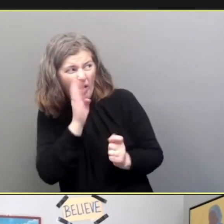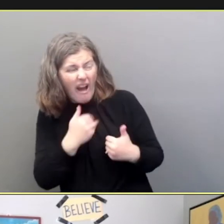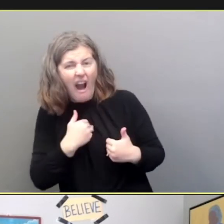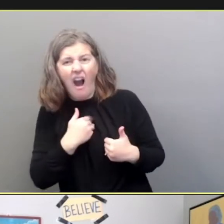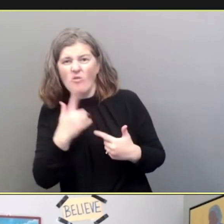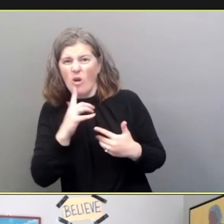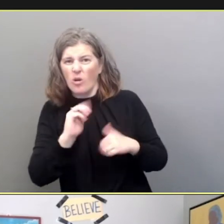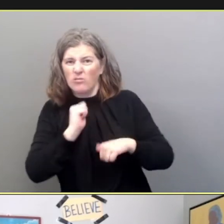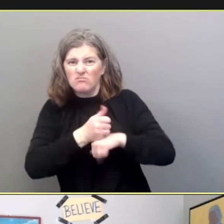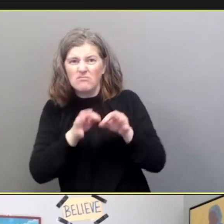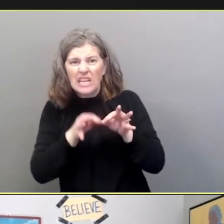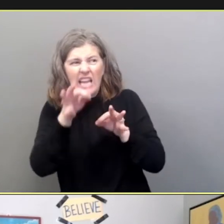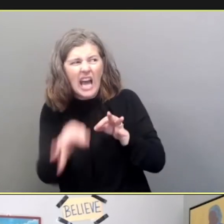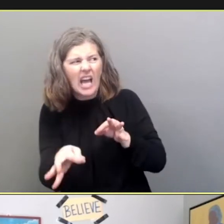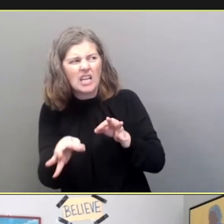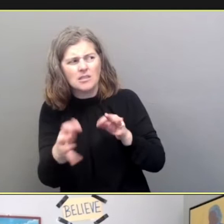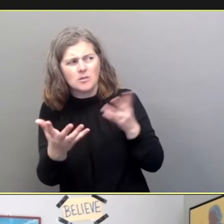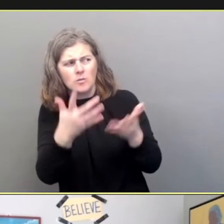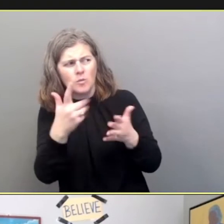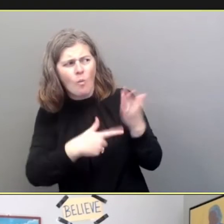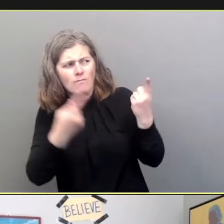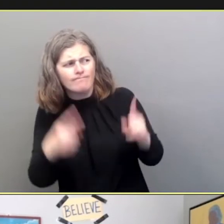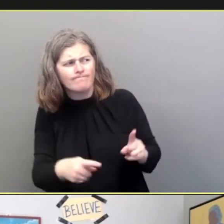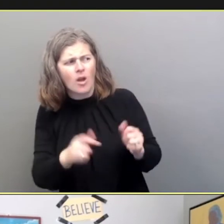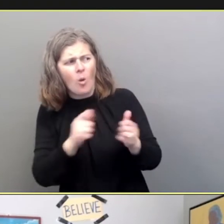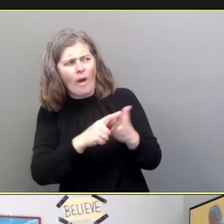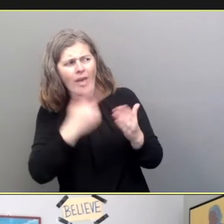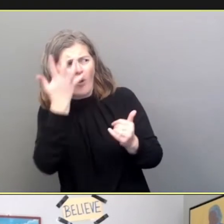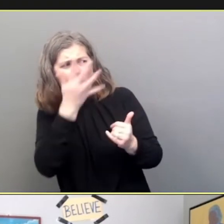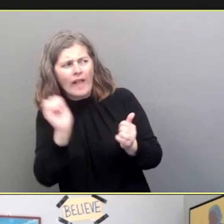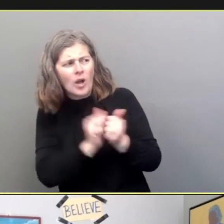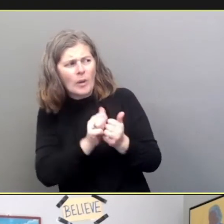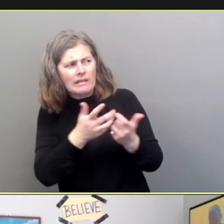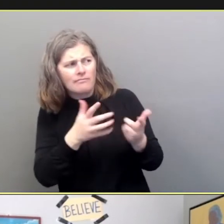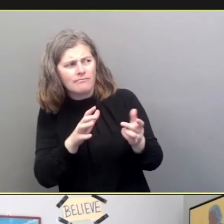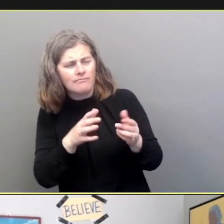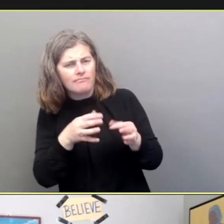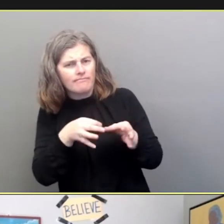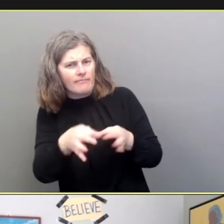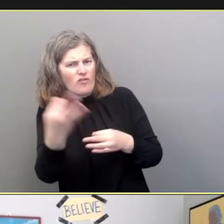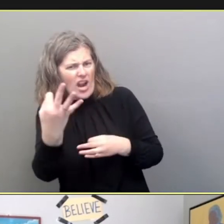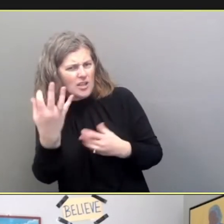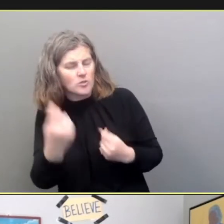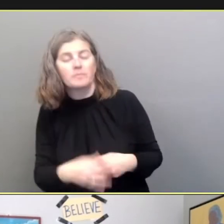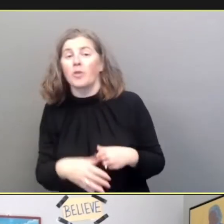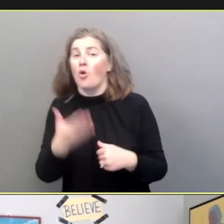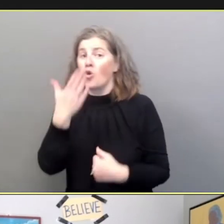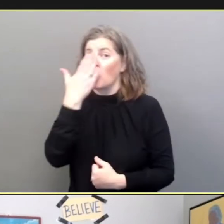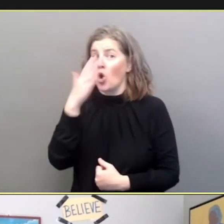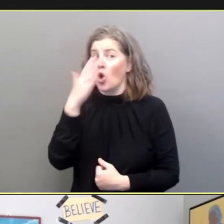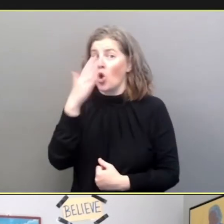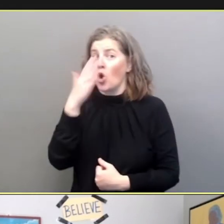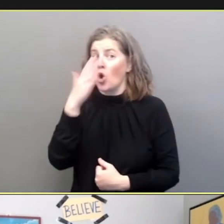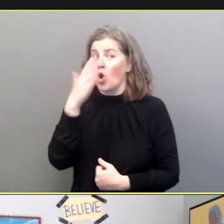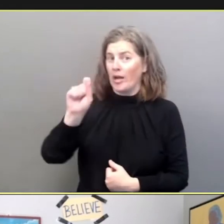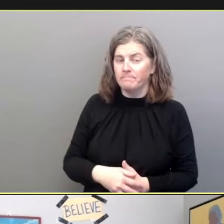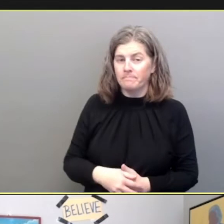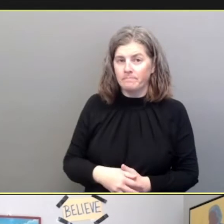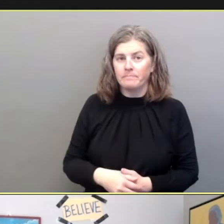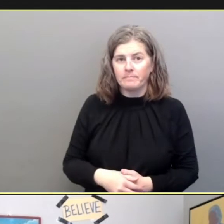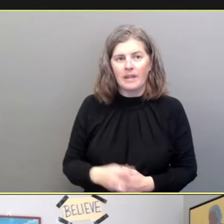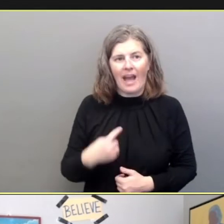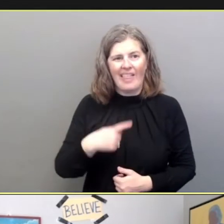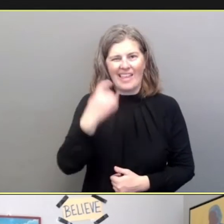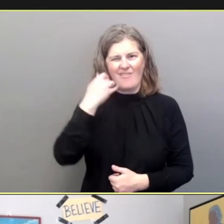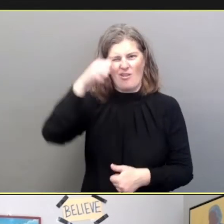to that, given where we're at and kind of the direction things are going. Yeah, that's a great question. I think if you remember, I